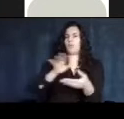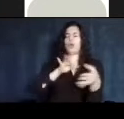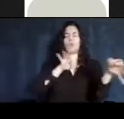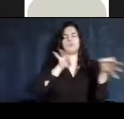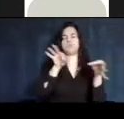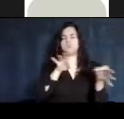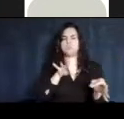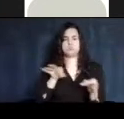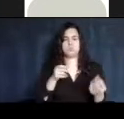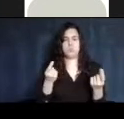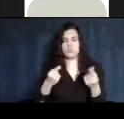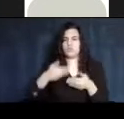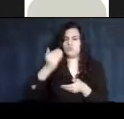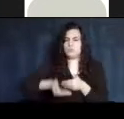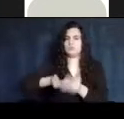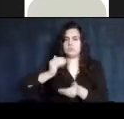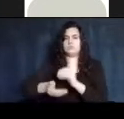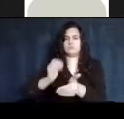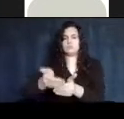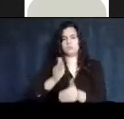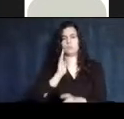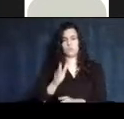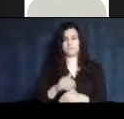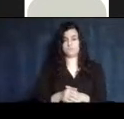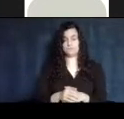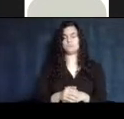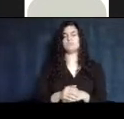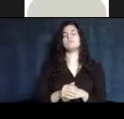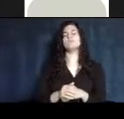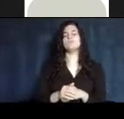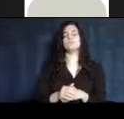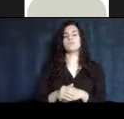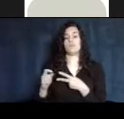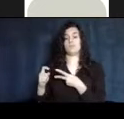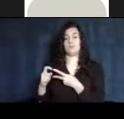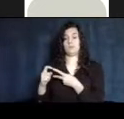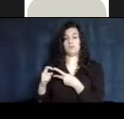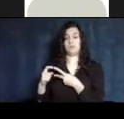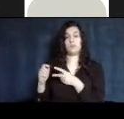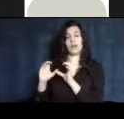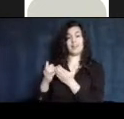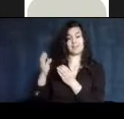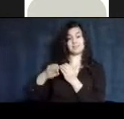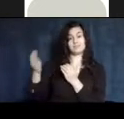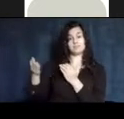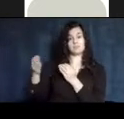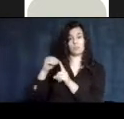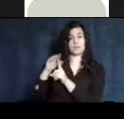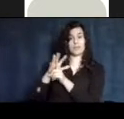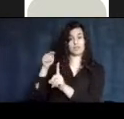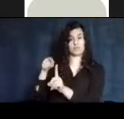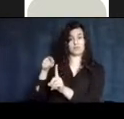your next steps are. In that orientation course, we will cover information